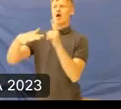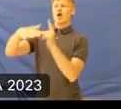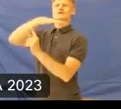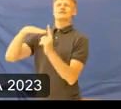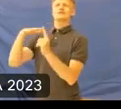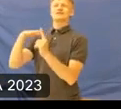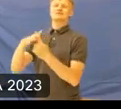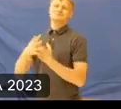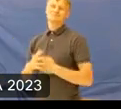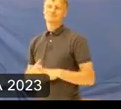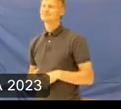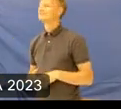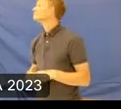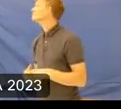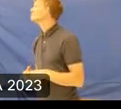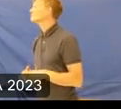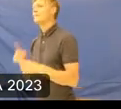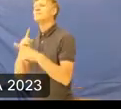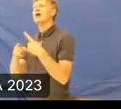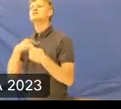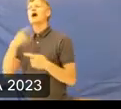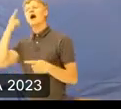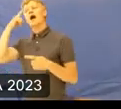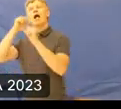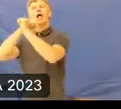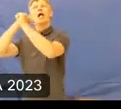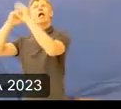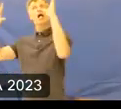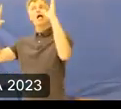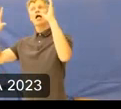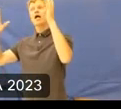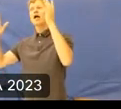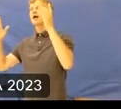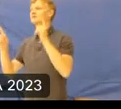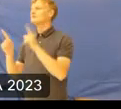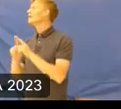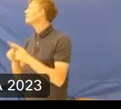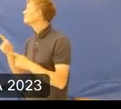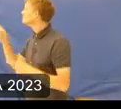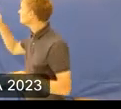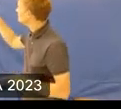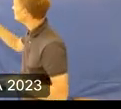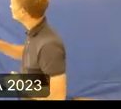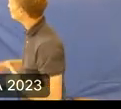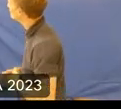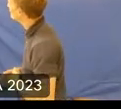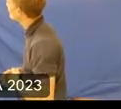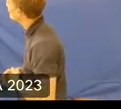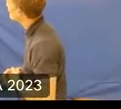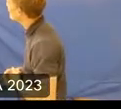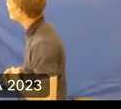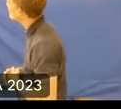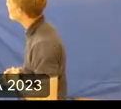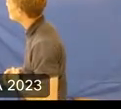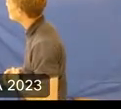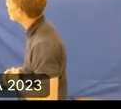and crank out additional inferences. So, fancy a coffee, I need to sleep. Given that, you know, coffee is a stimulant, the answer